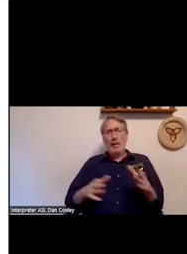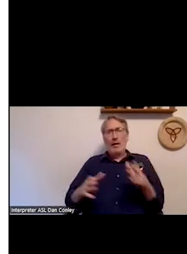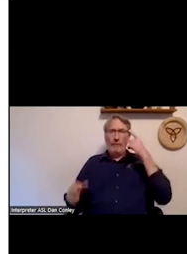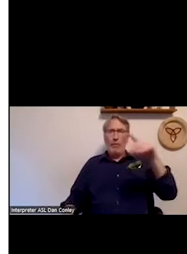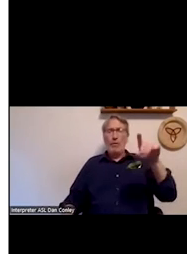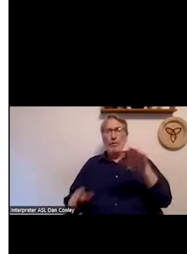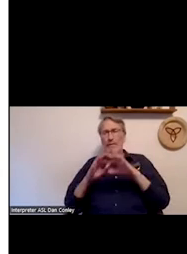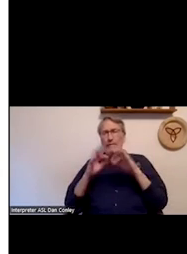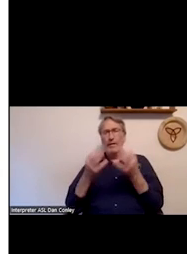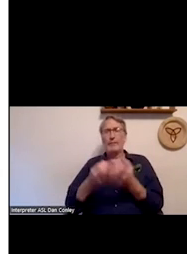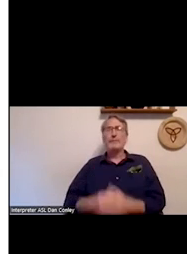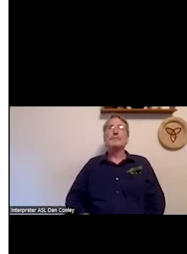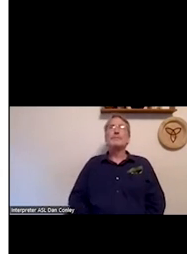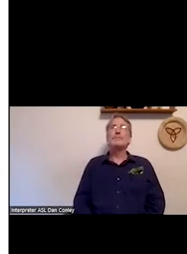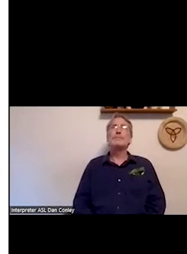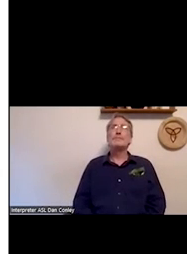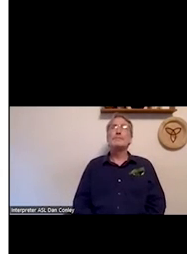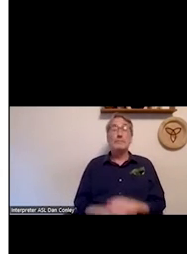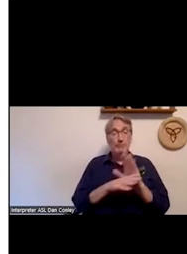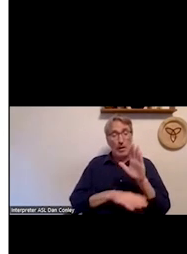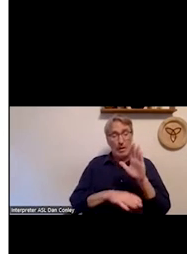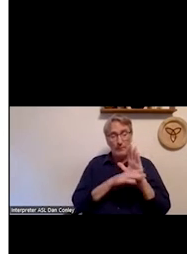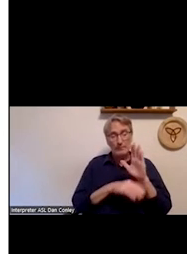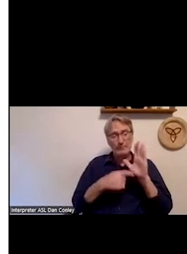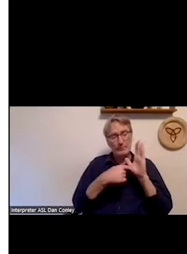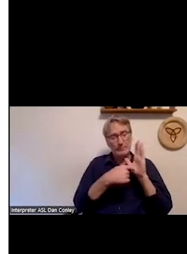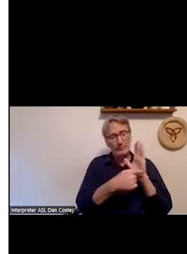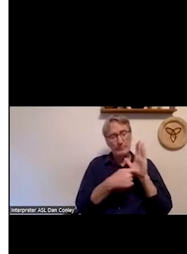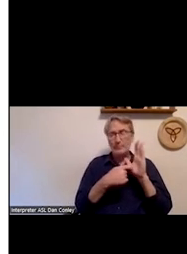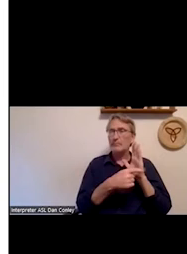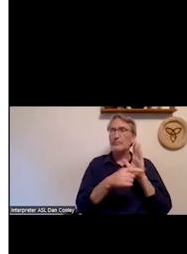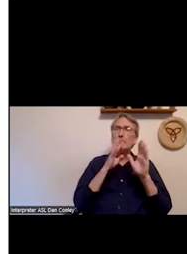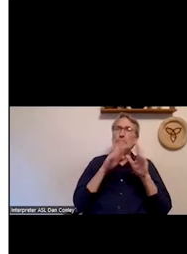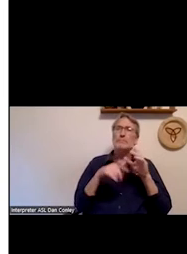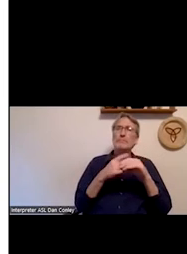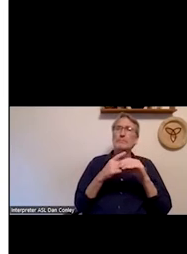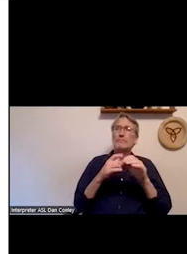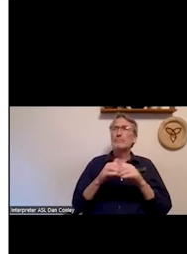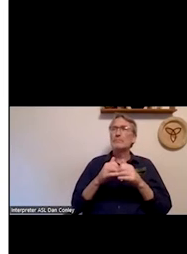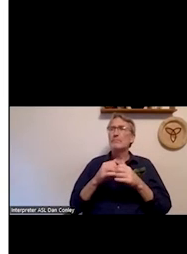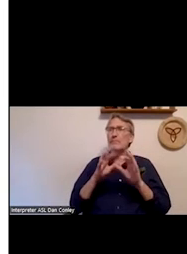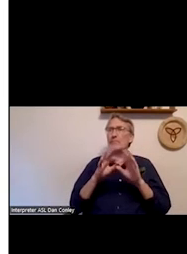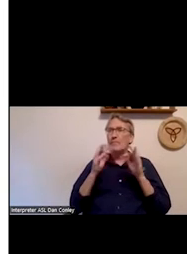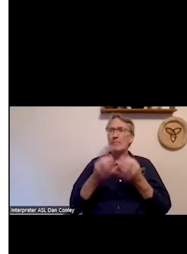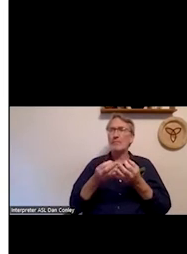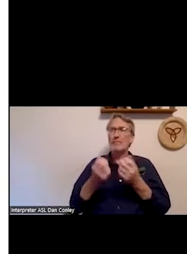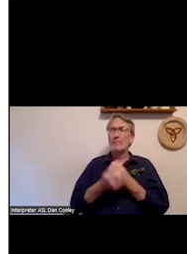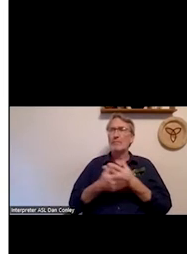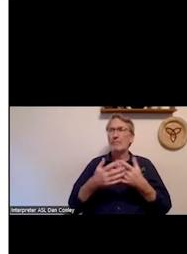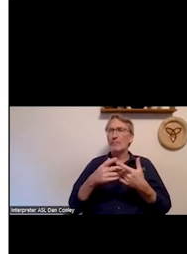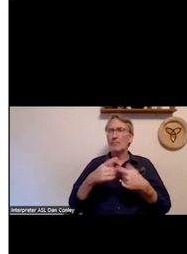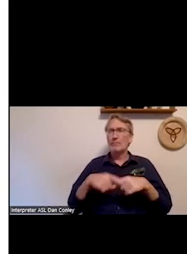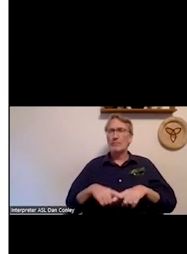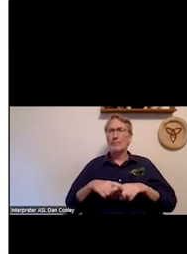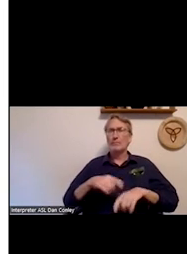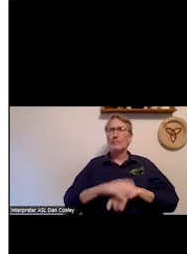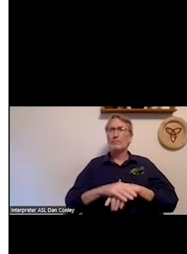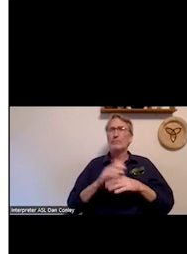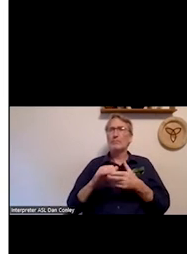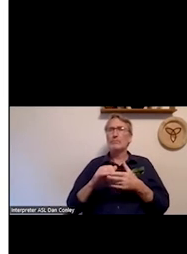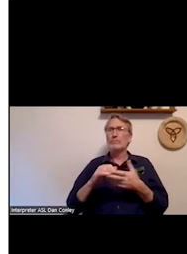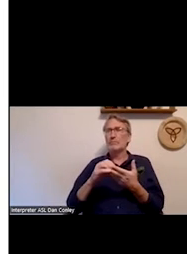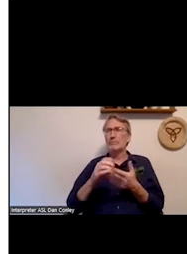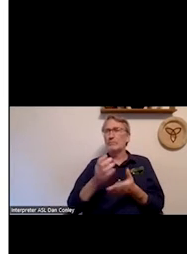The bottom part of the first page is information about how families whose children rely on durable medical equipment should plan